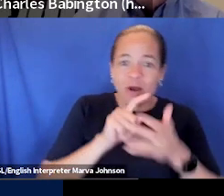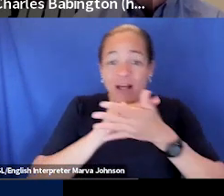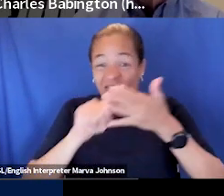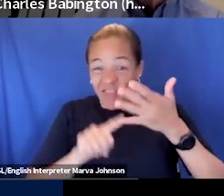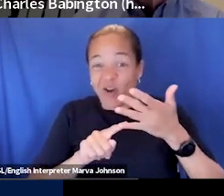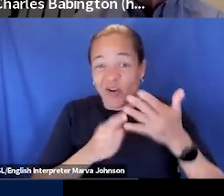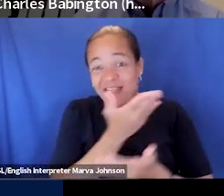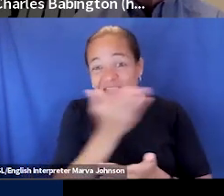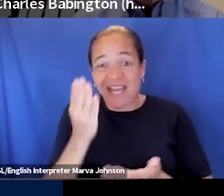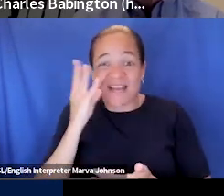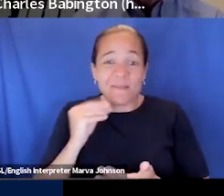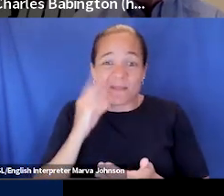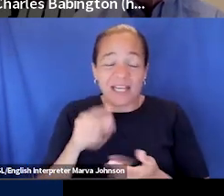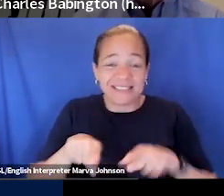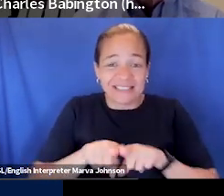talk about